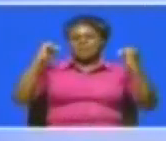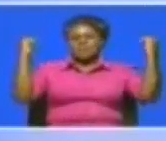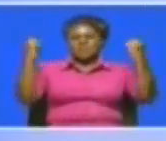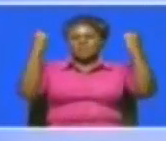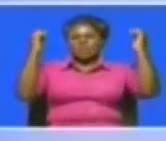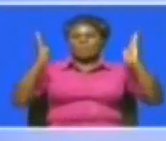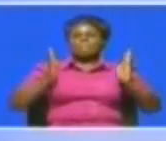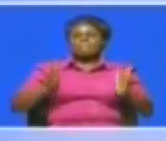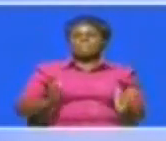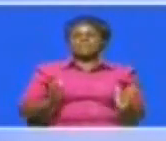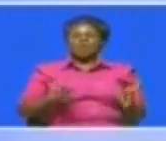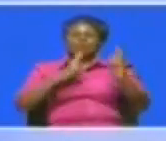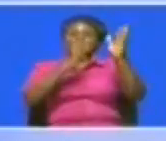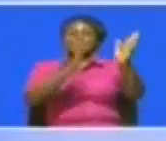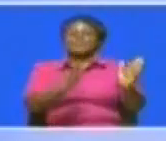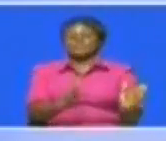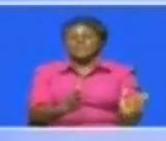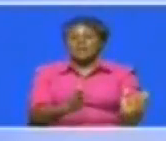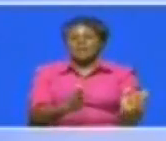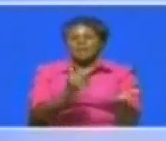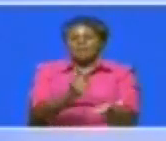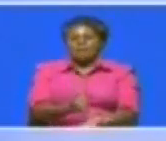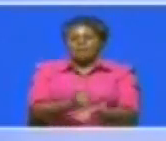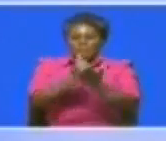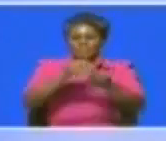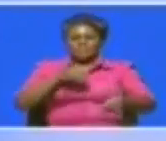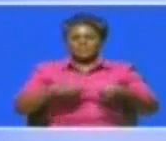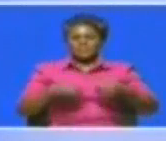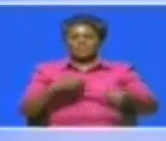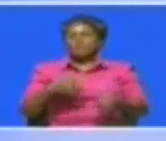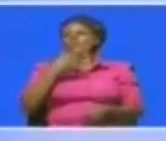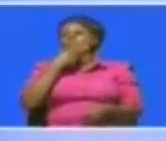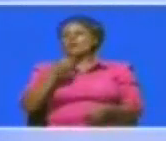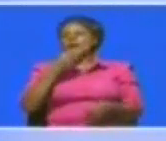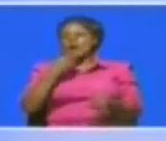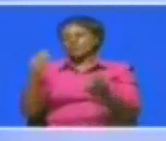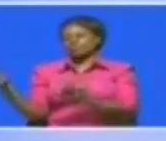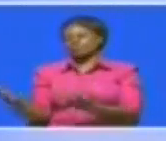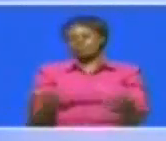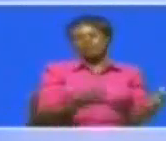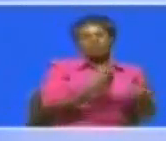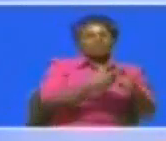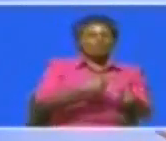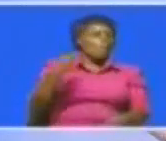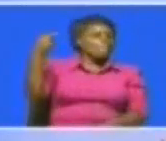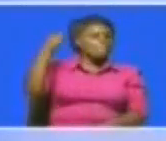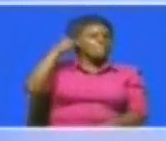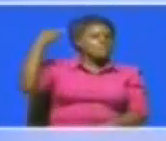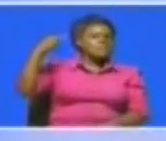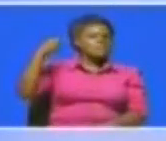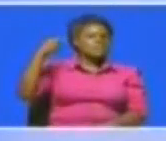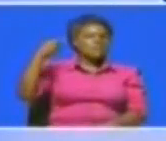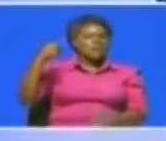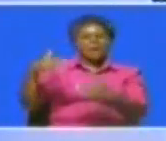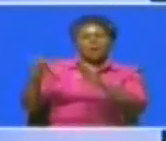heroism. The journalist who actually helped the disabled man move to safer ground from the swarm of bees, or